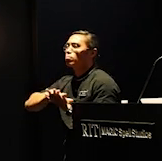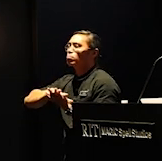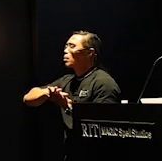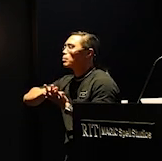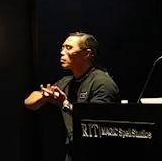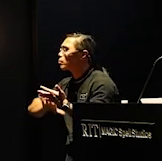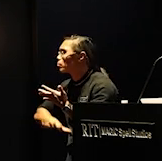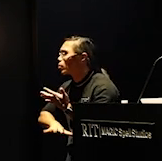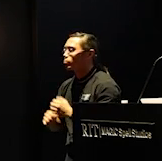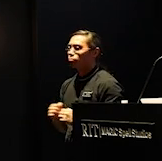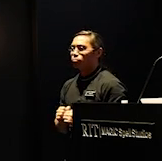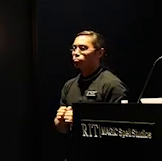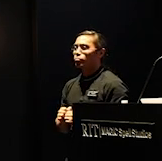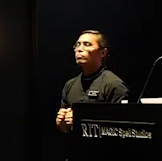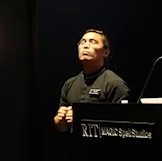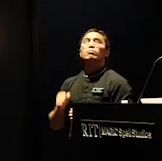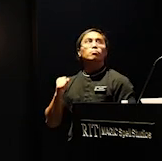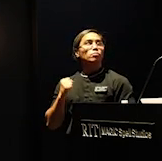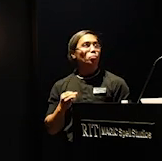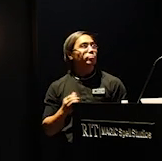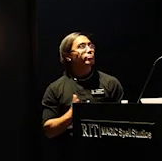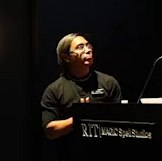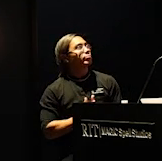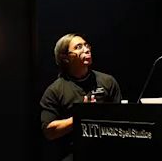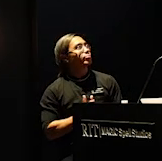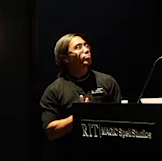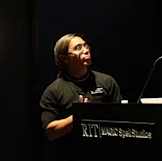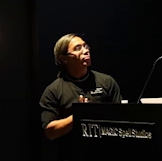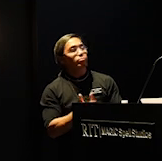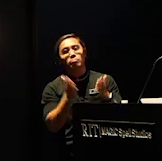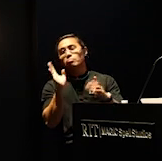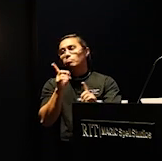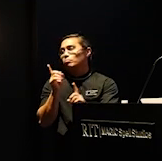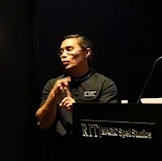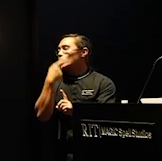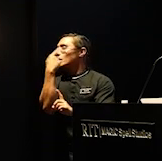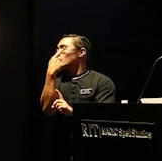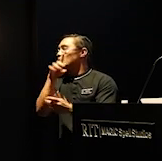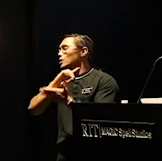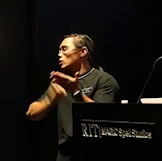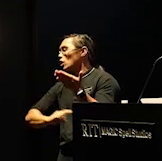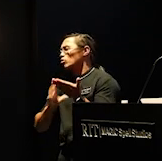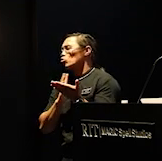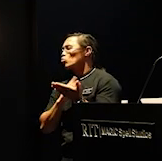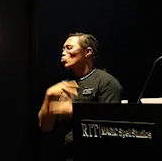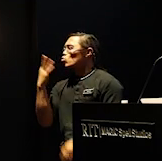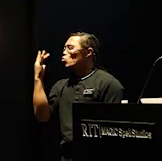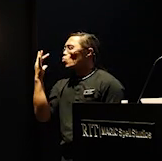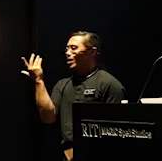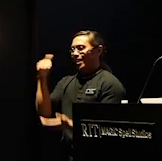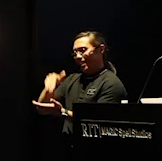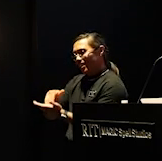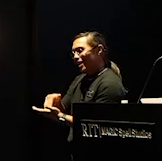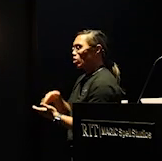you lived here for a long time, you used to call it Chase Tower downtown. But this was a neat one because again, we're starting from